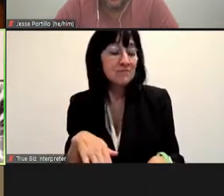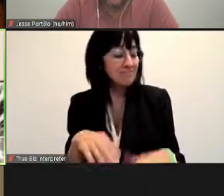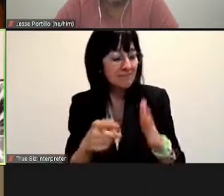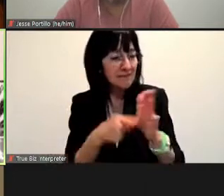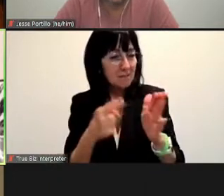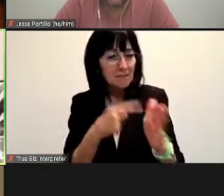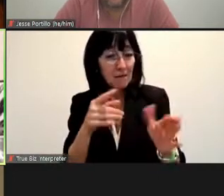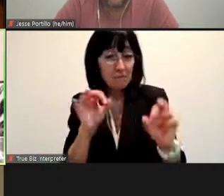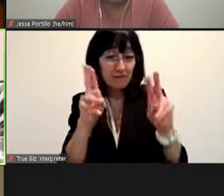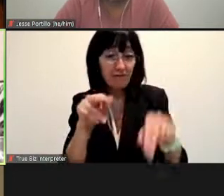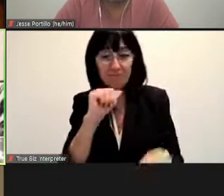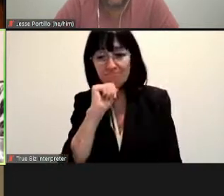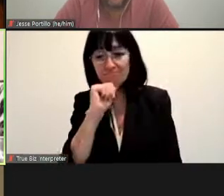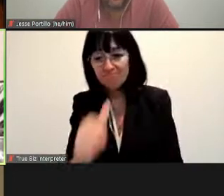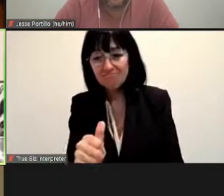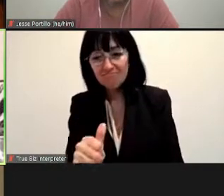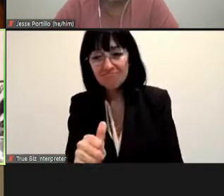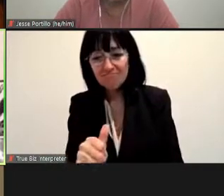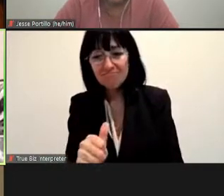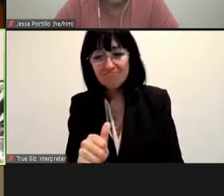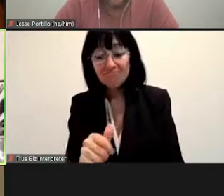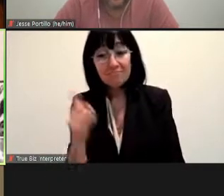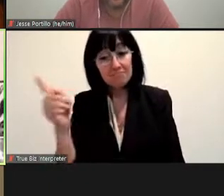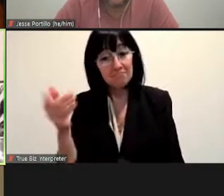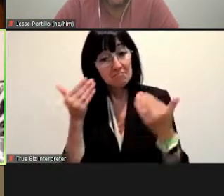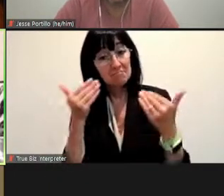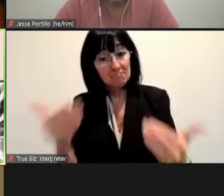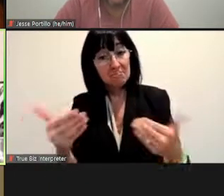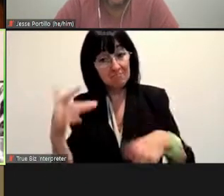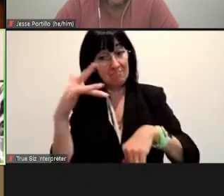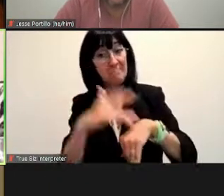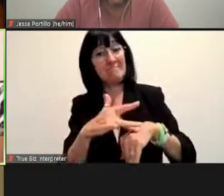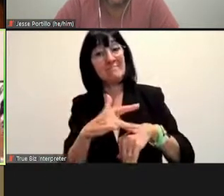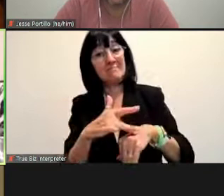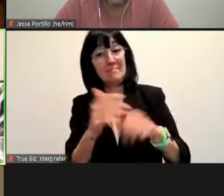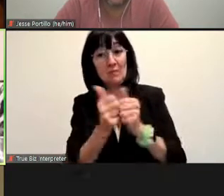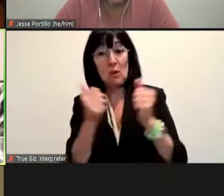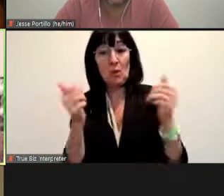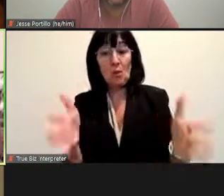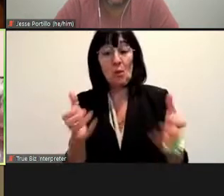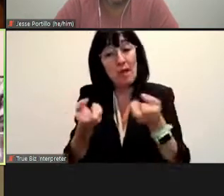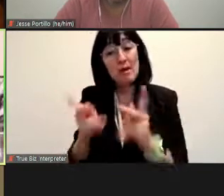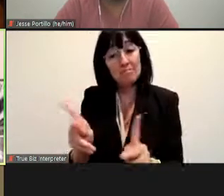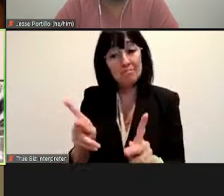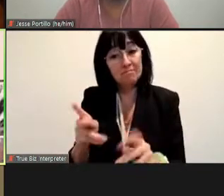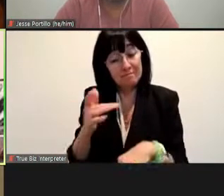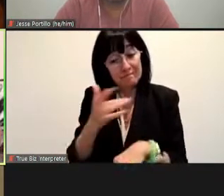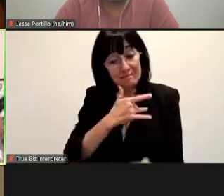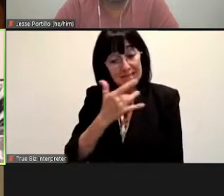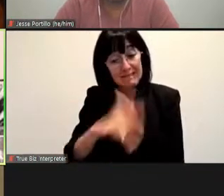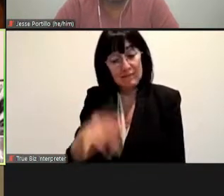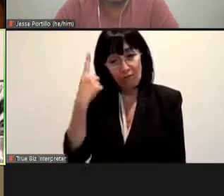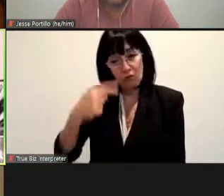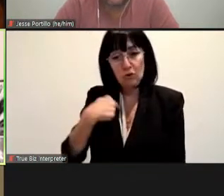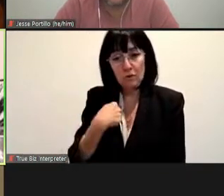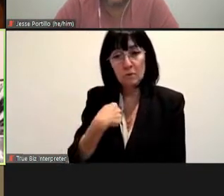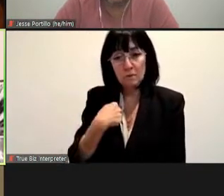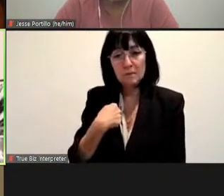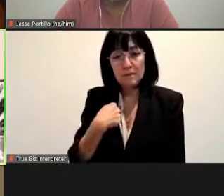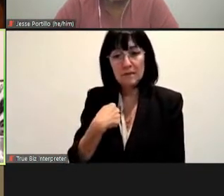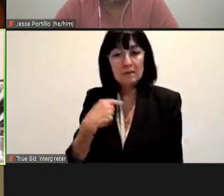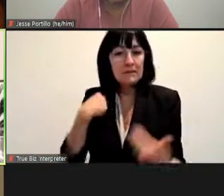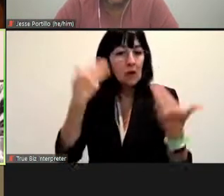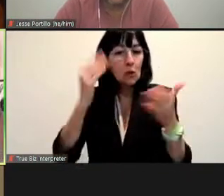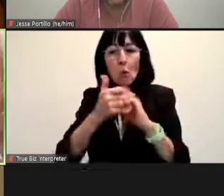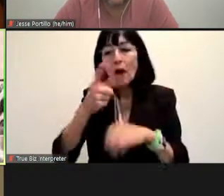it's like, oh, this isn't typically a point of the body that people tend to think of as sensitive, but it is for me. And so with that, I don't know how you feel about your arms, your elbows,